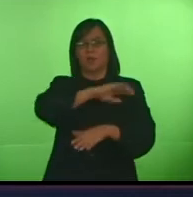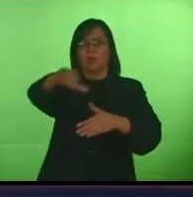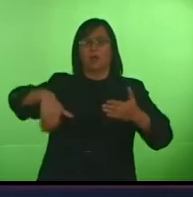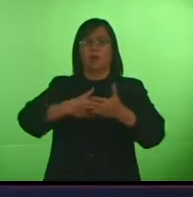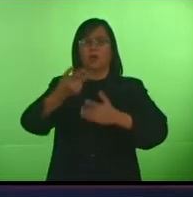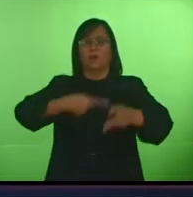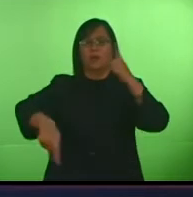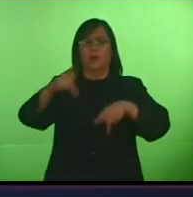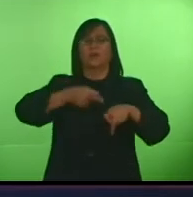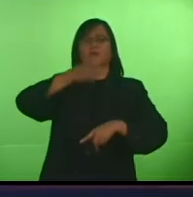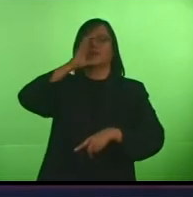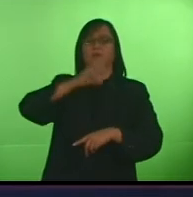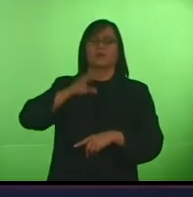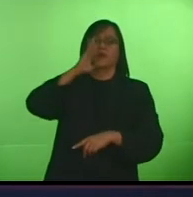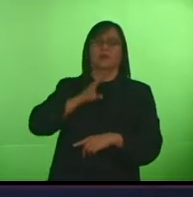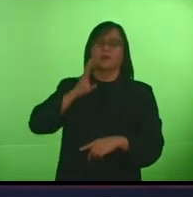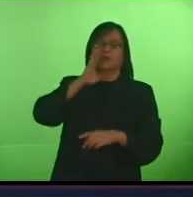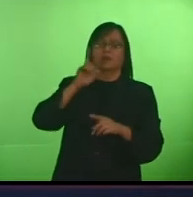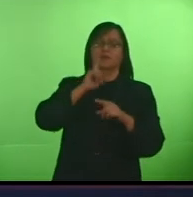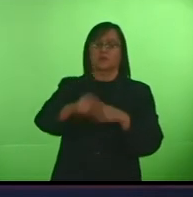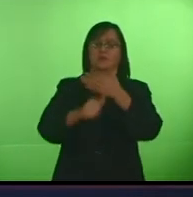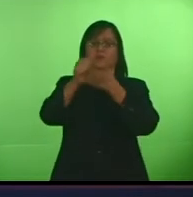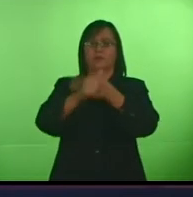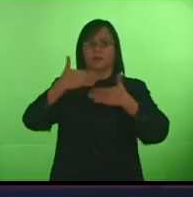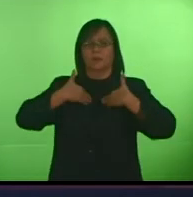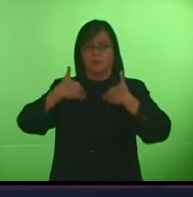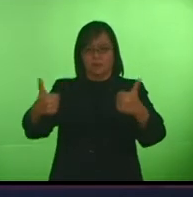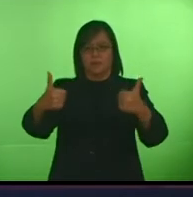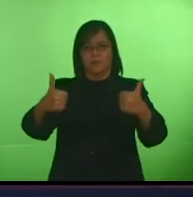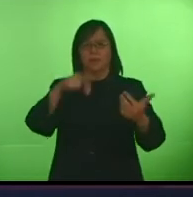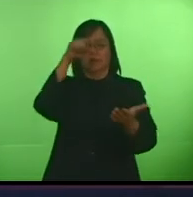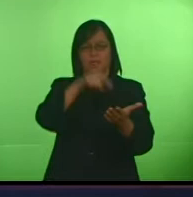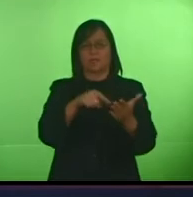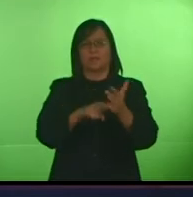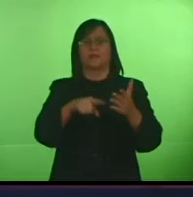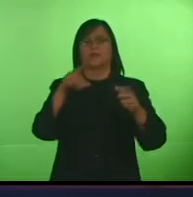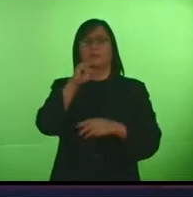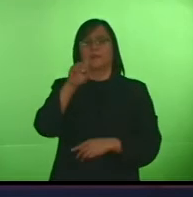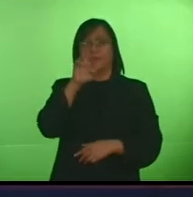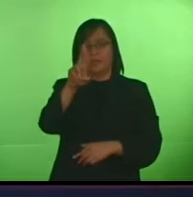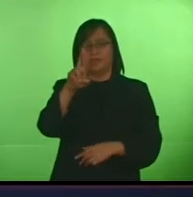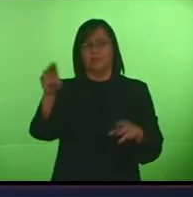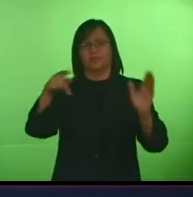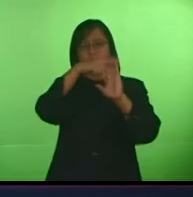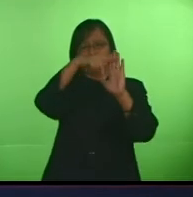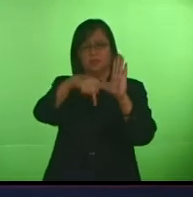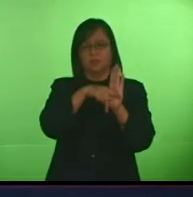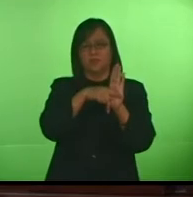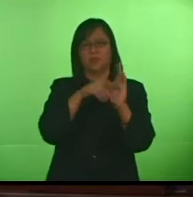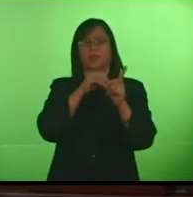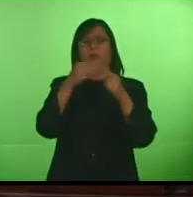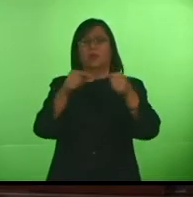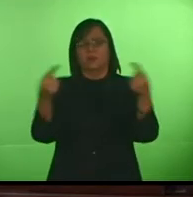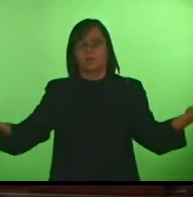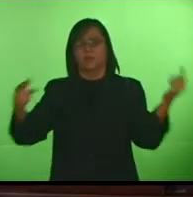drink liquor endanger their health. So this is the major principle or the general principle. My